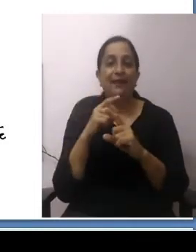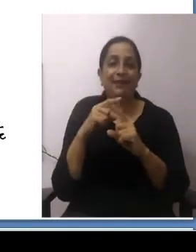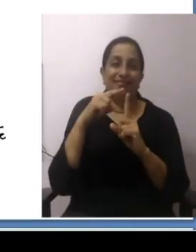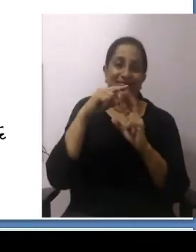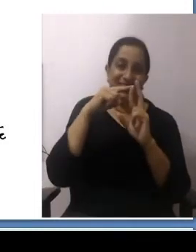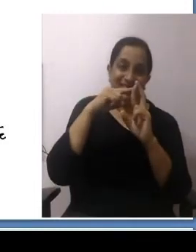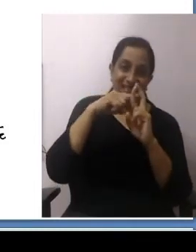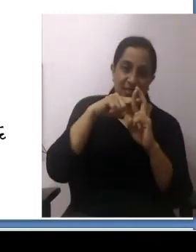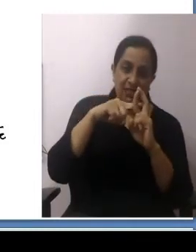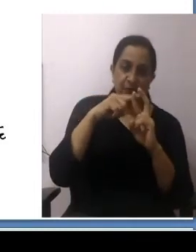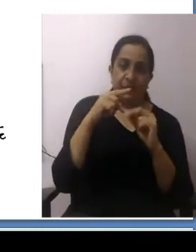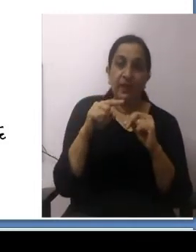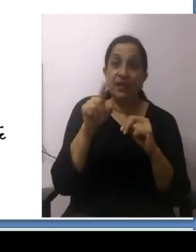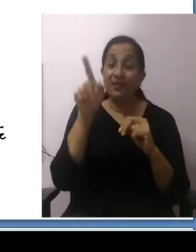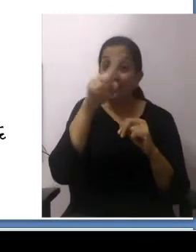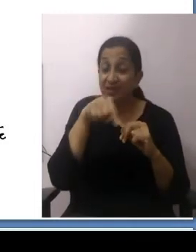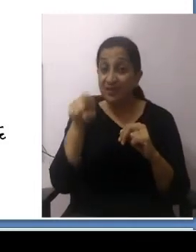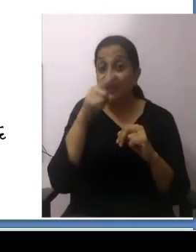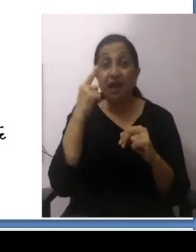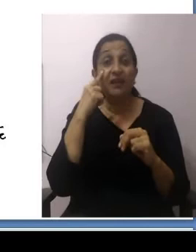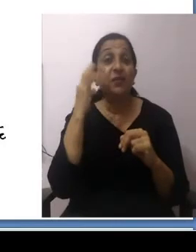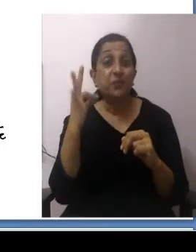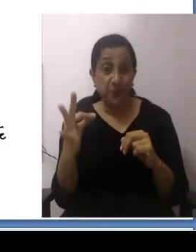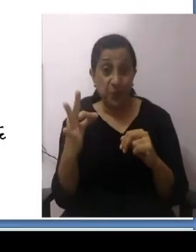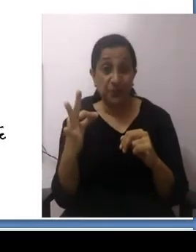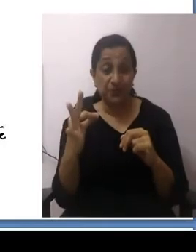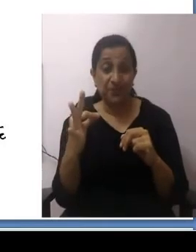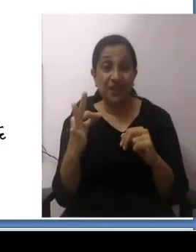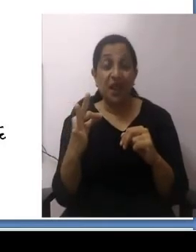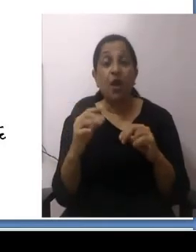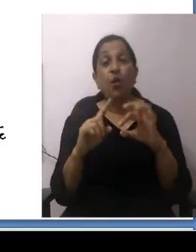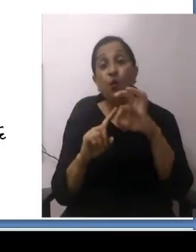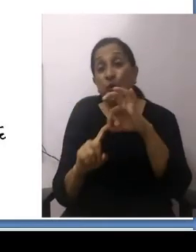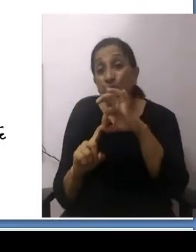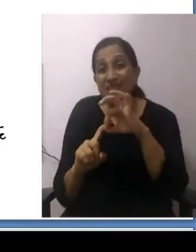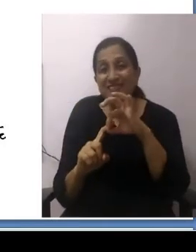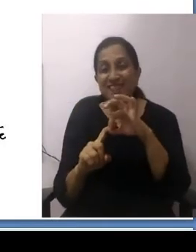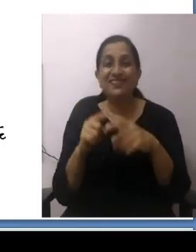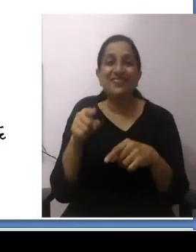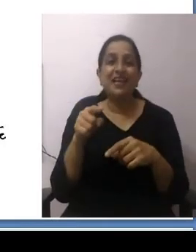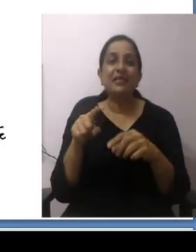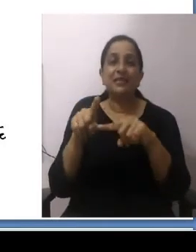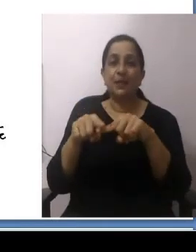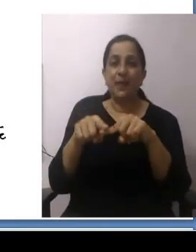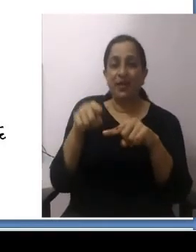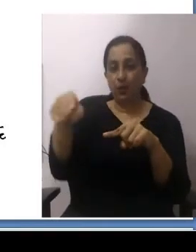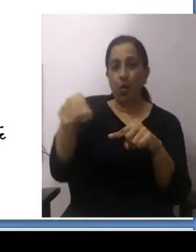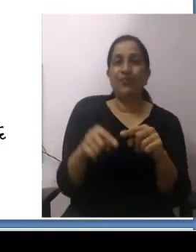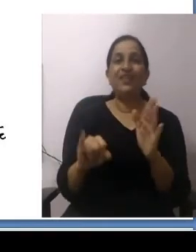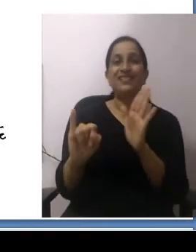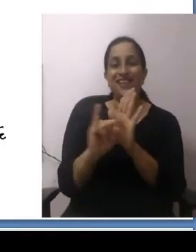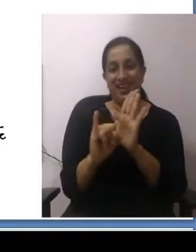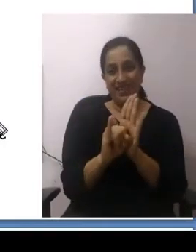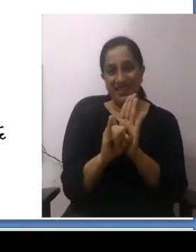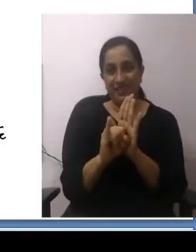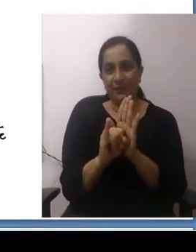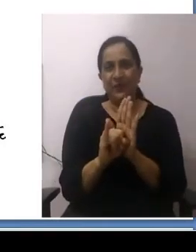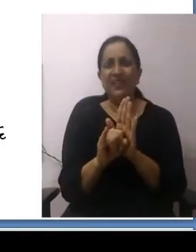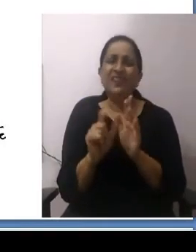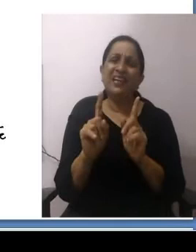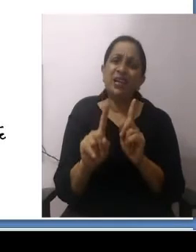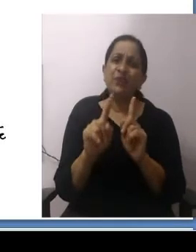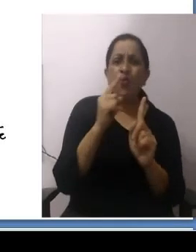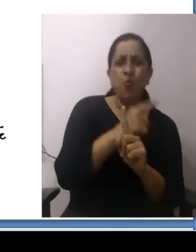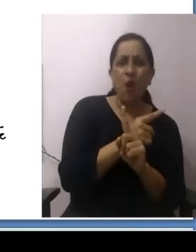theta. All the questions will be around these identities. Many times they will give you